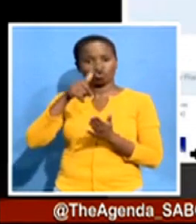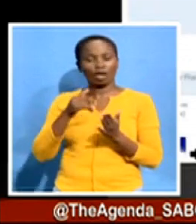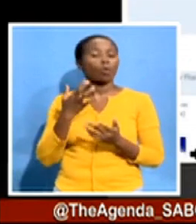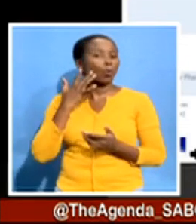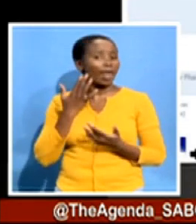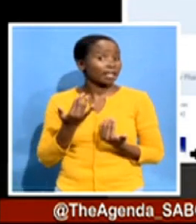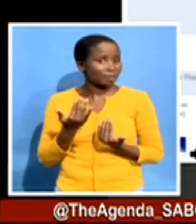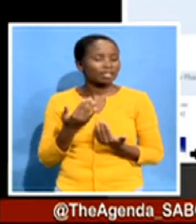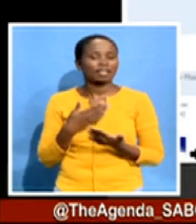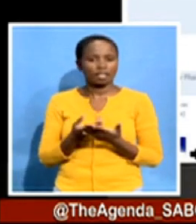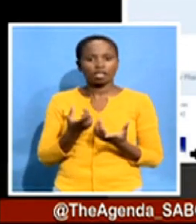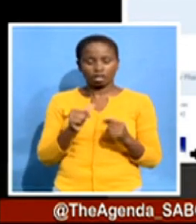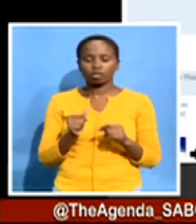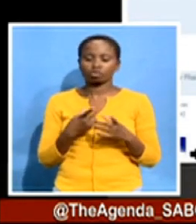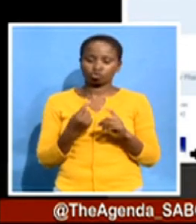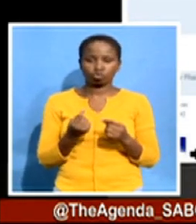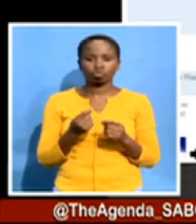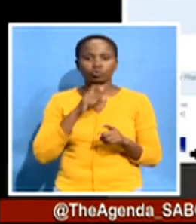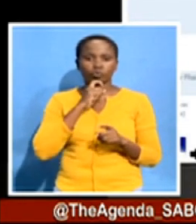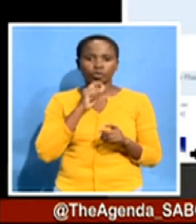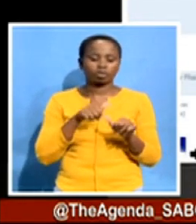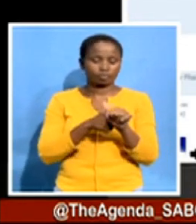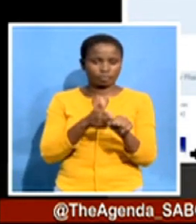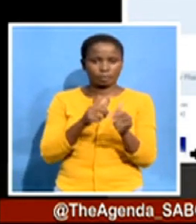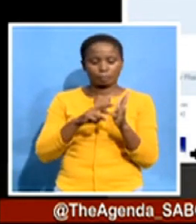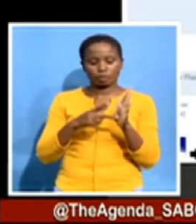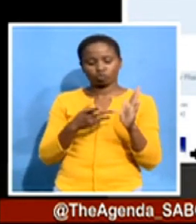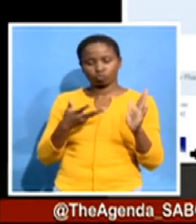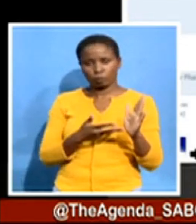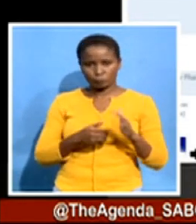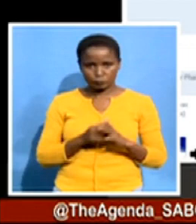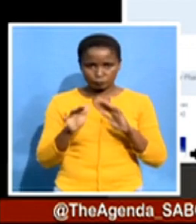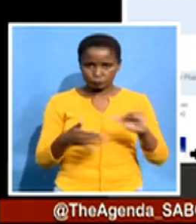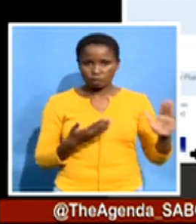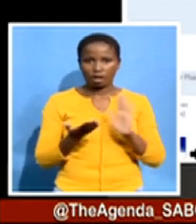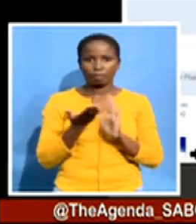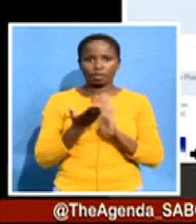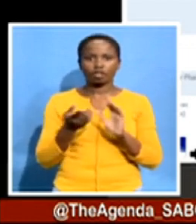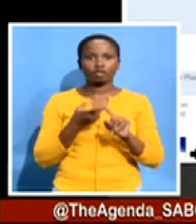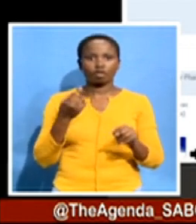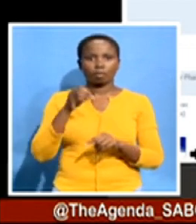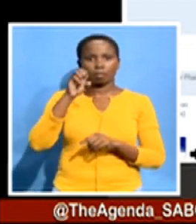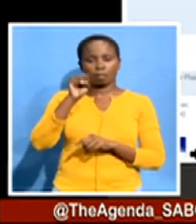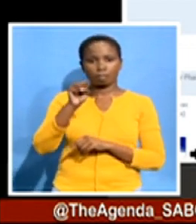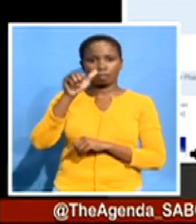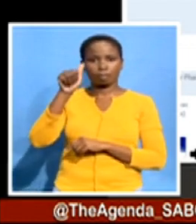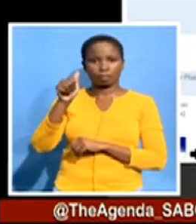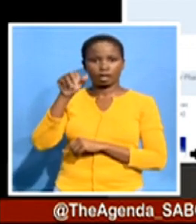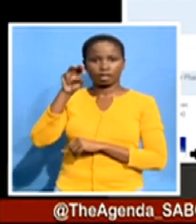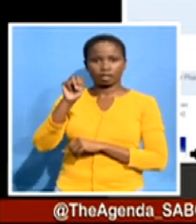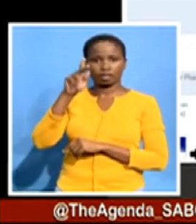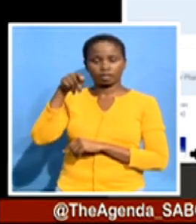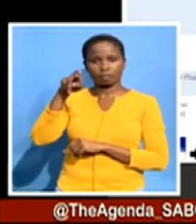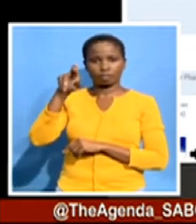Cape. This is just the update from SAPRA, and SAPRA has given us this update so we know exactly where we are.